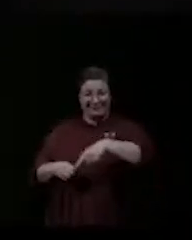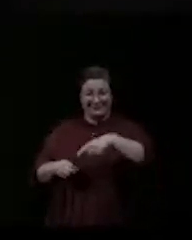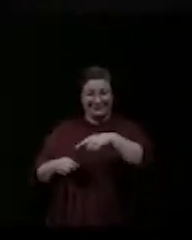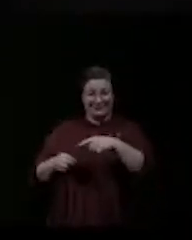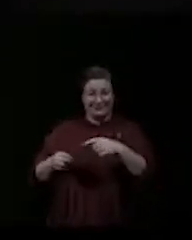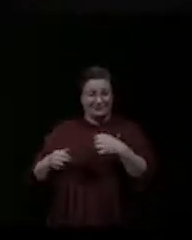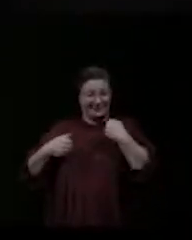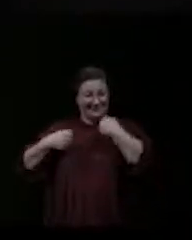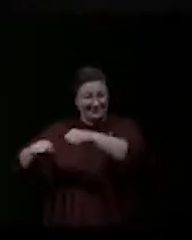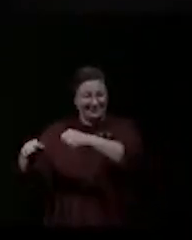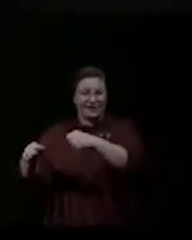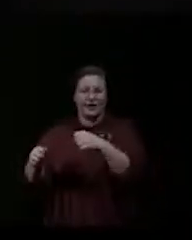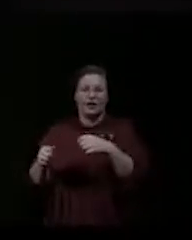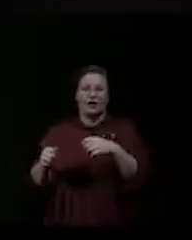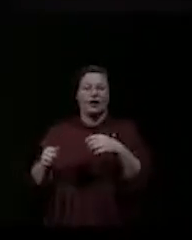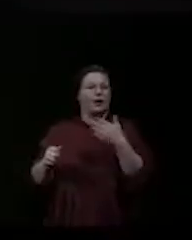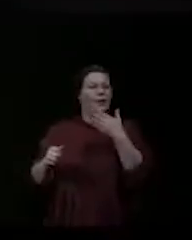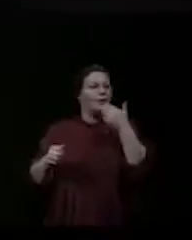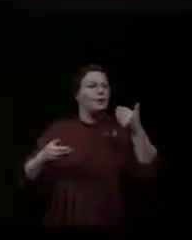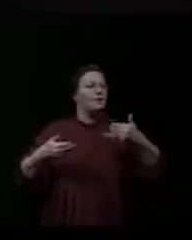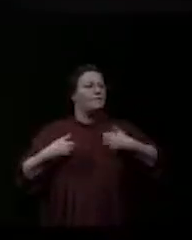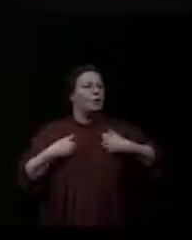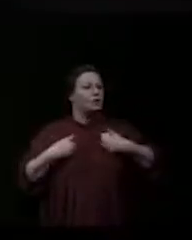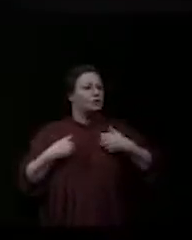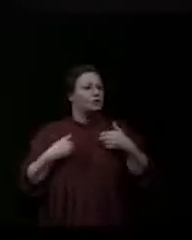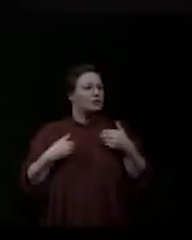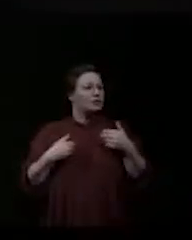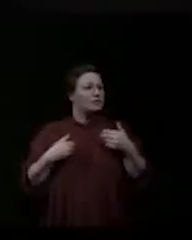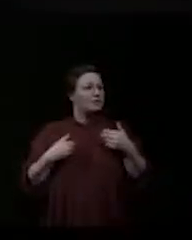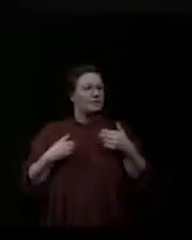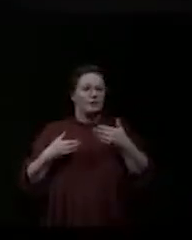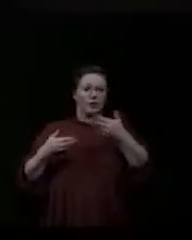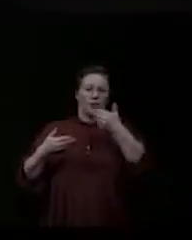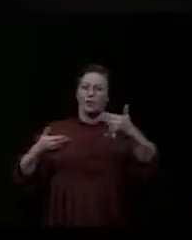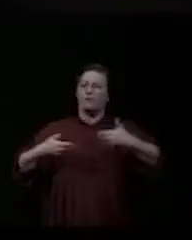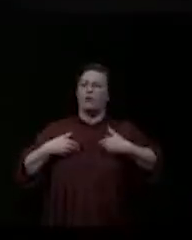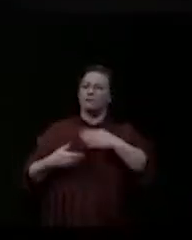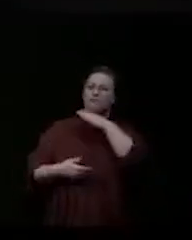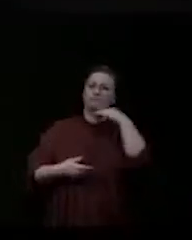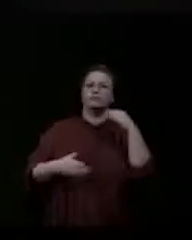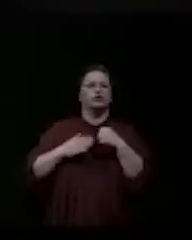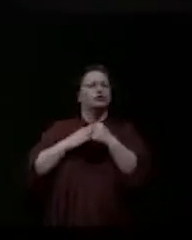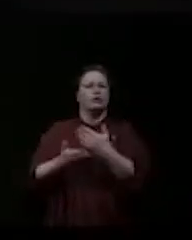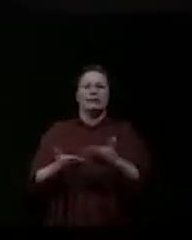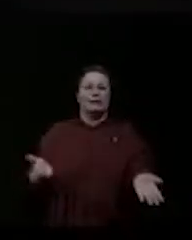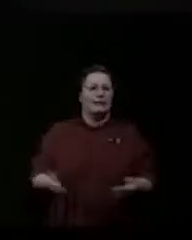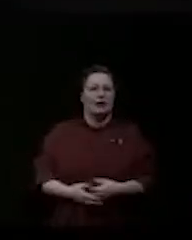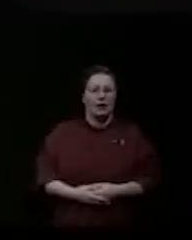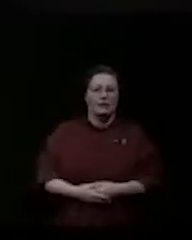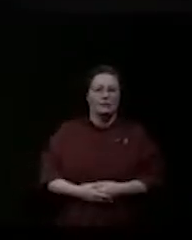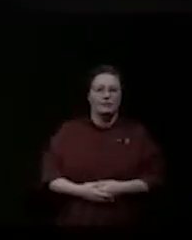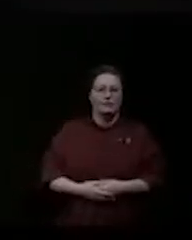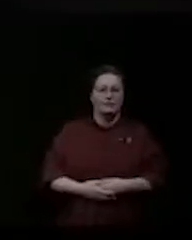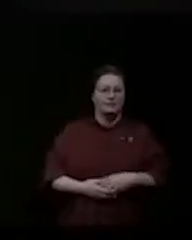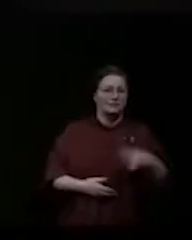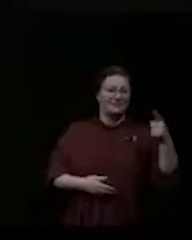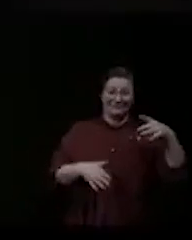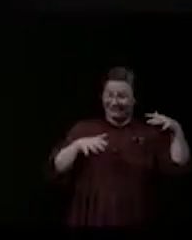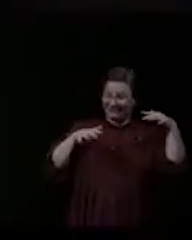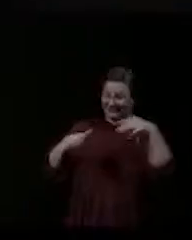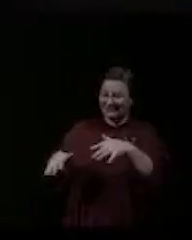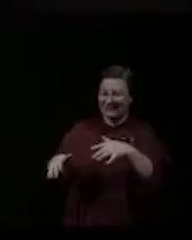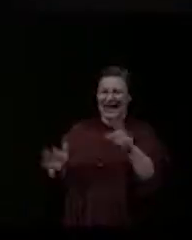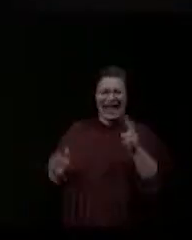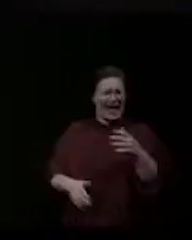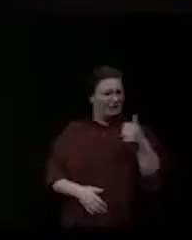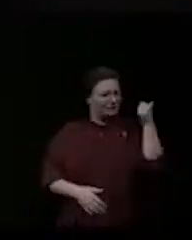movements, but rarely receive adequate support. They are targeted through